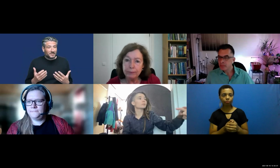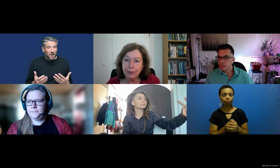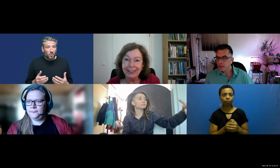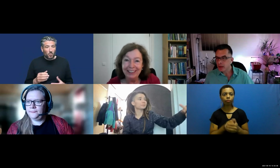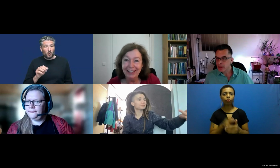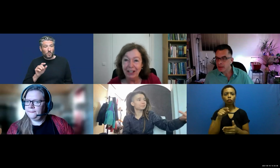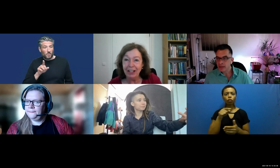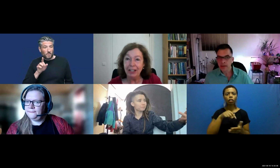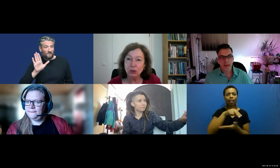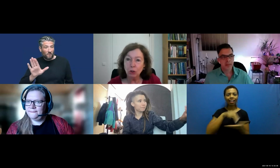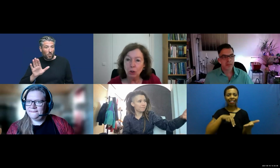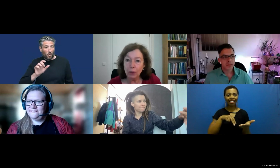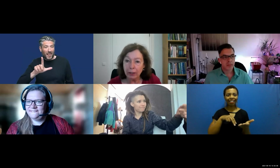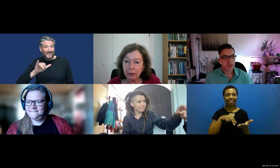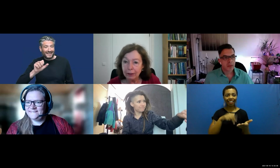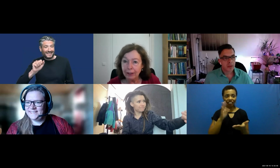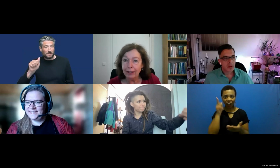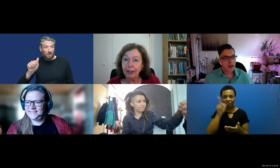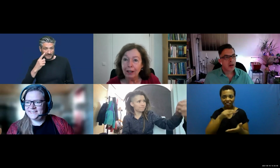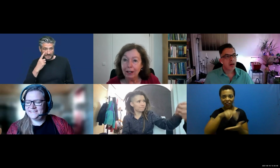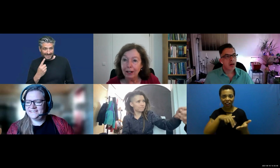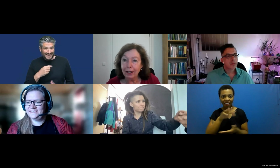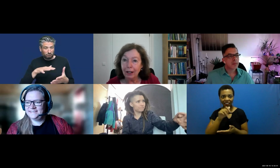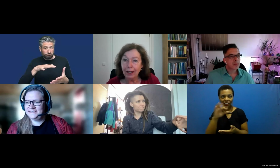already? It's a long one.